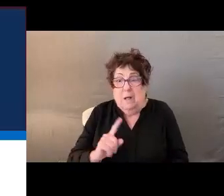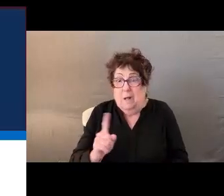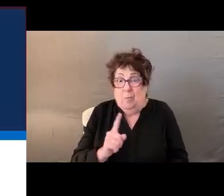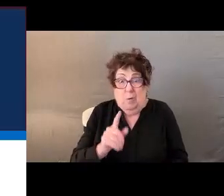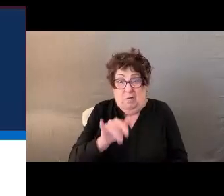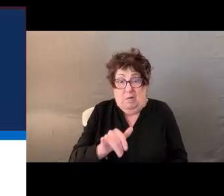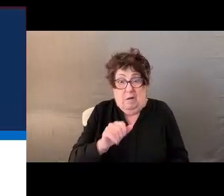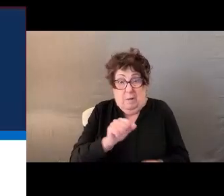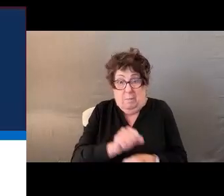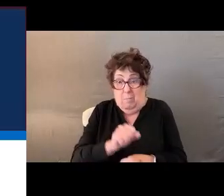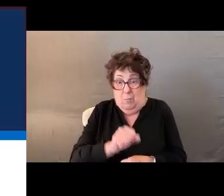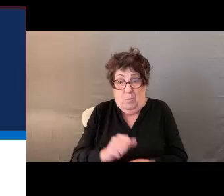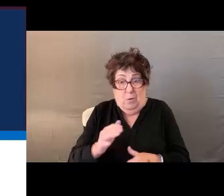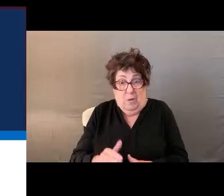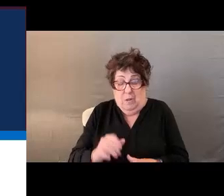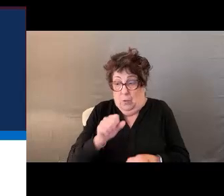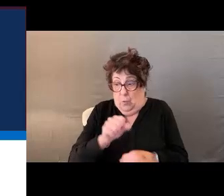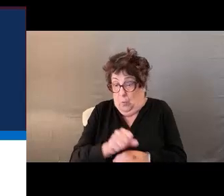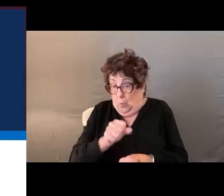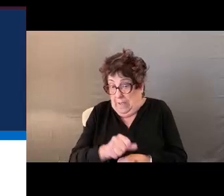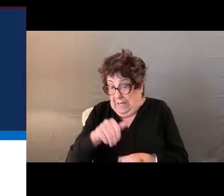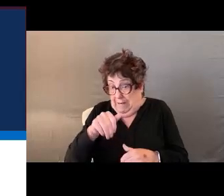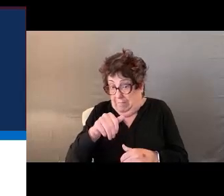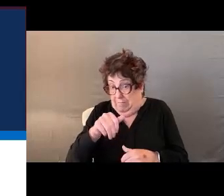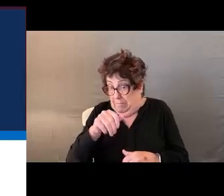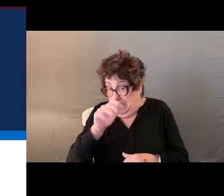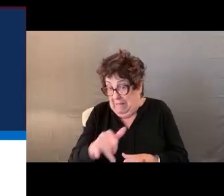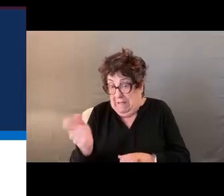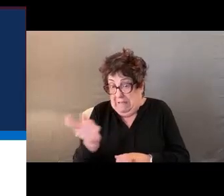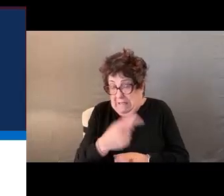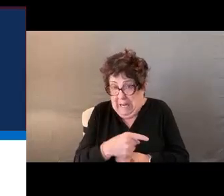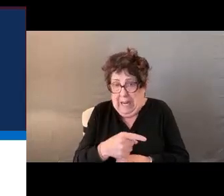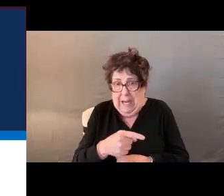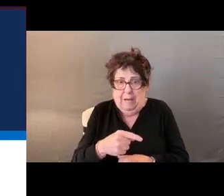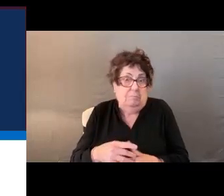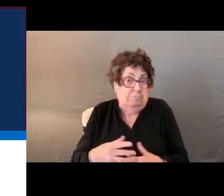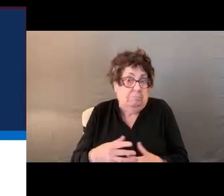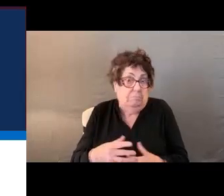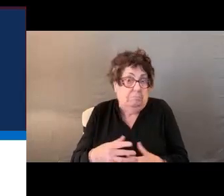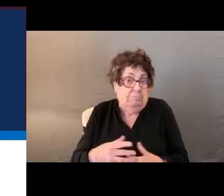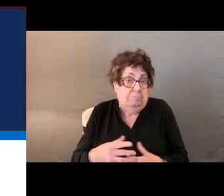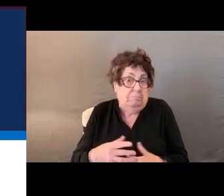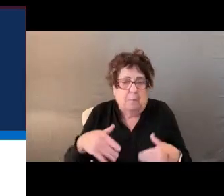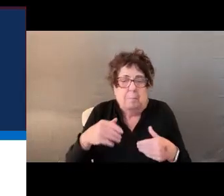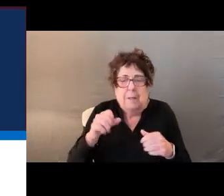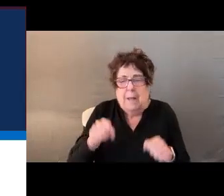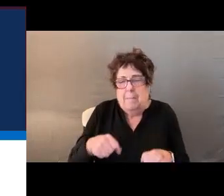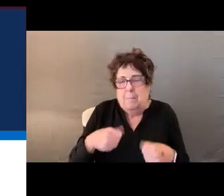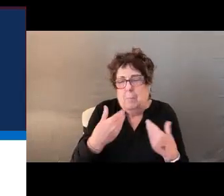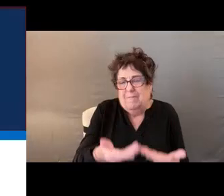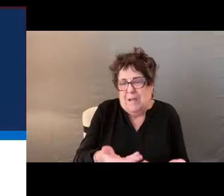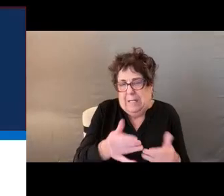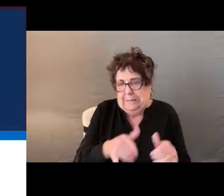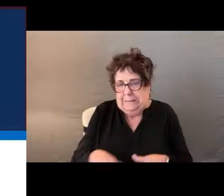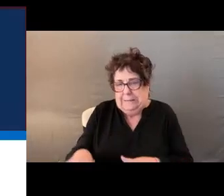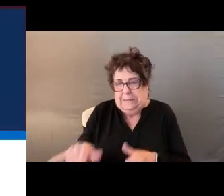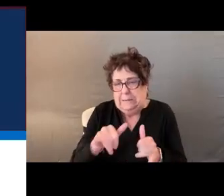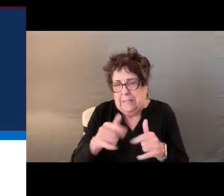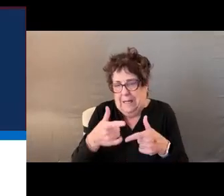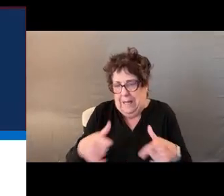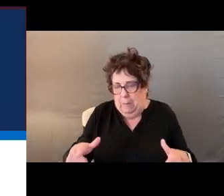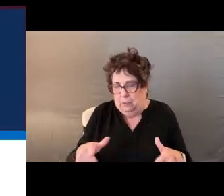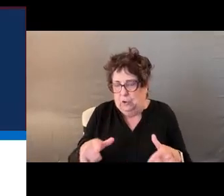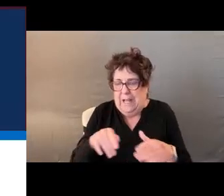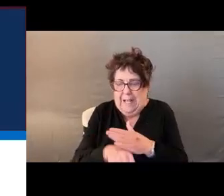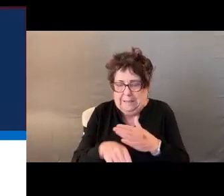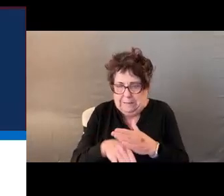our system on a given day, to be able to provide consistent language access services. So we have just